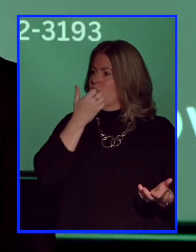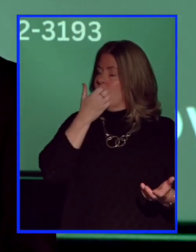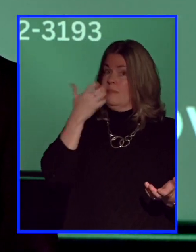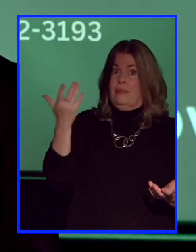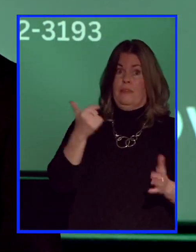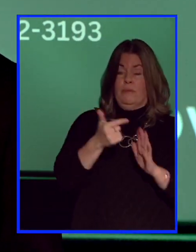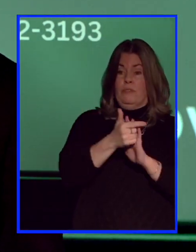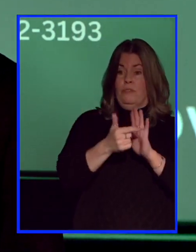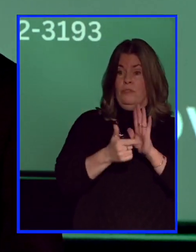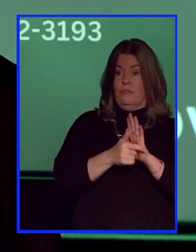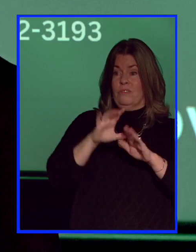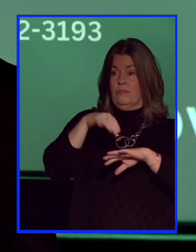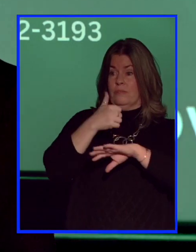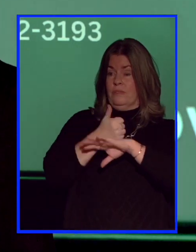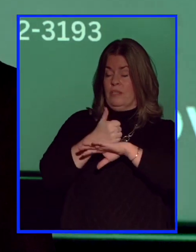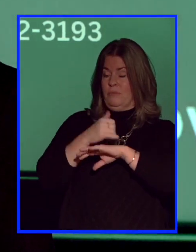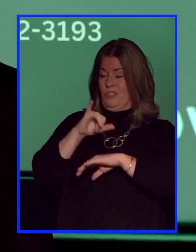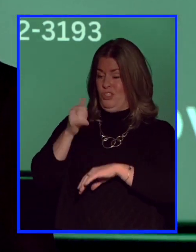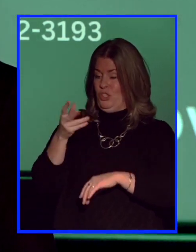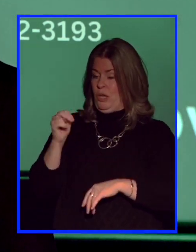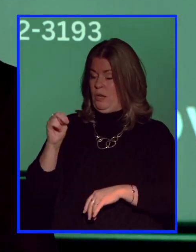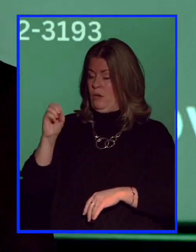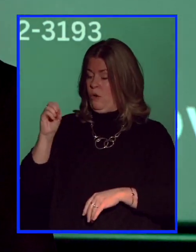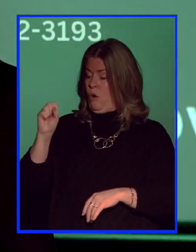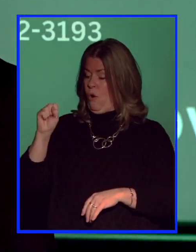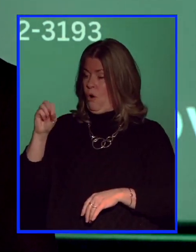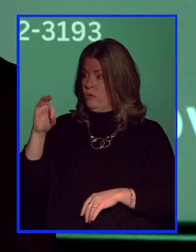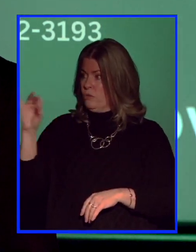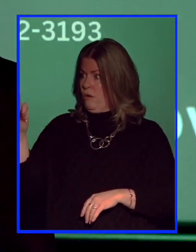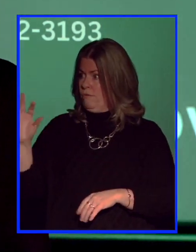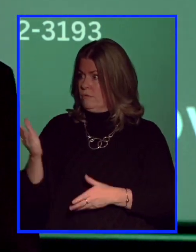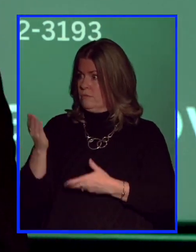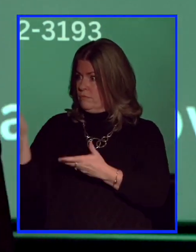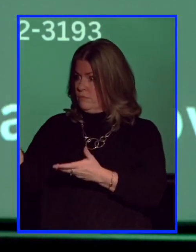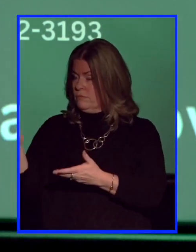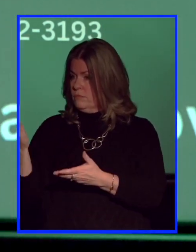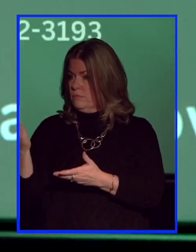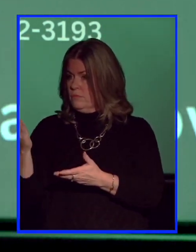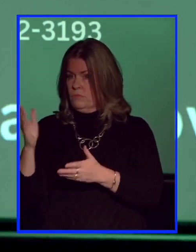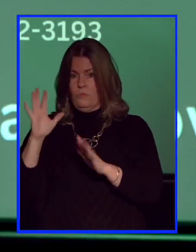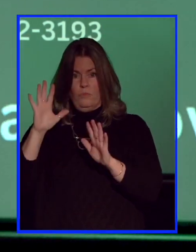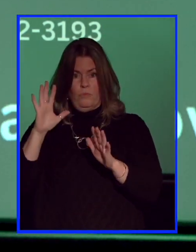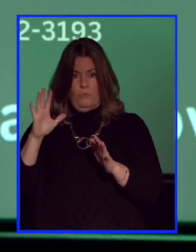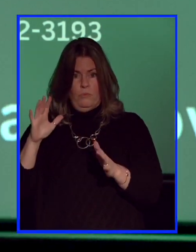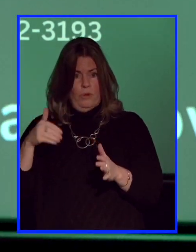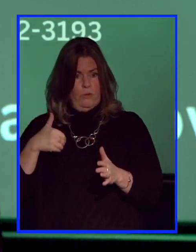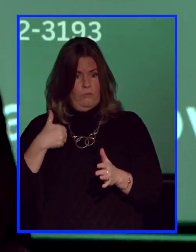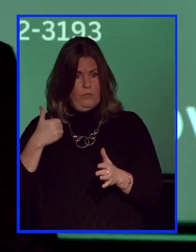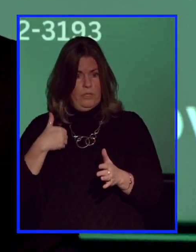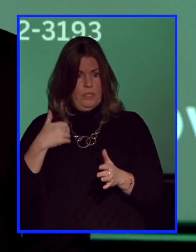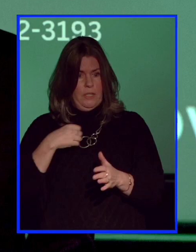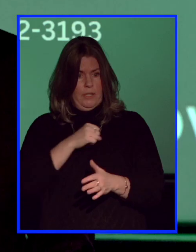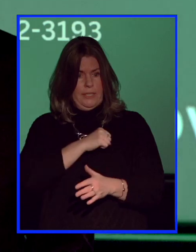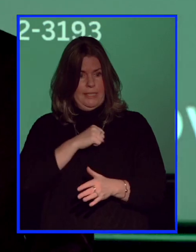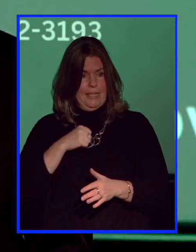of legislation that John Ossoff got in, all right, wonderful young senator from Georgia,